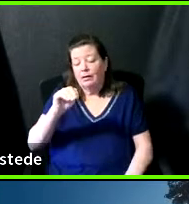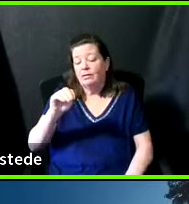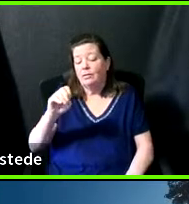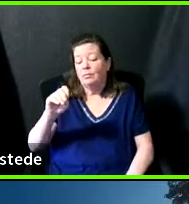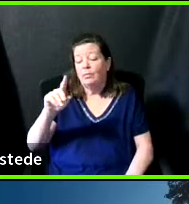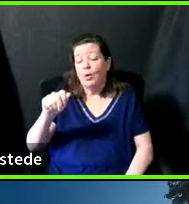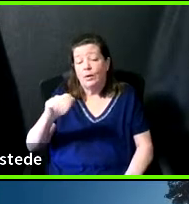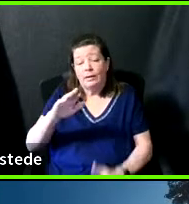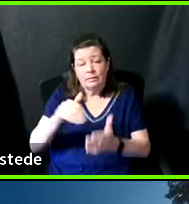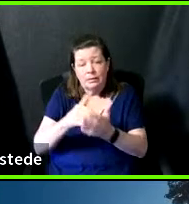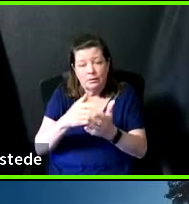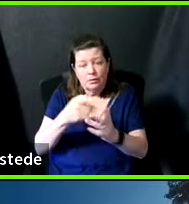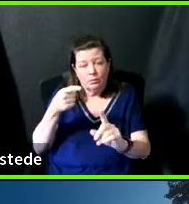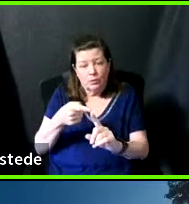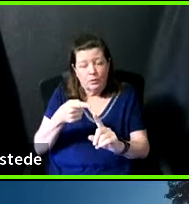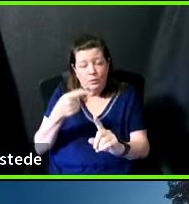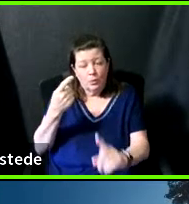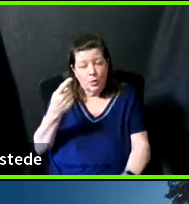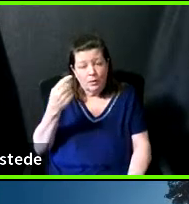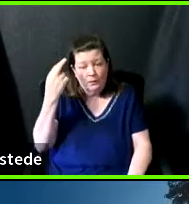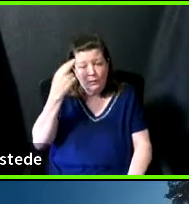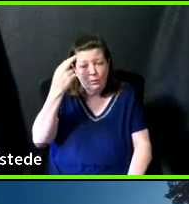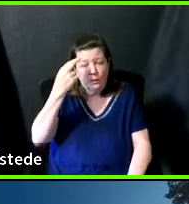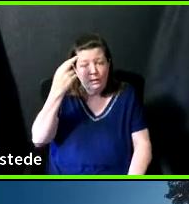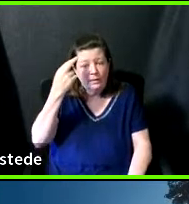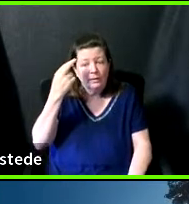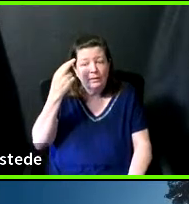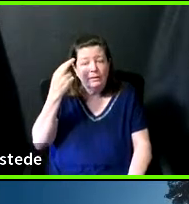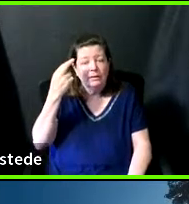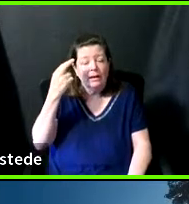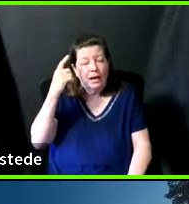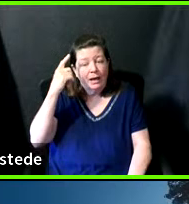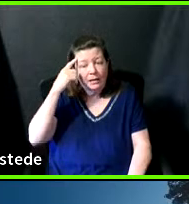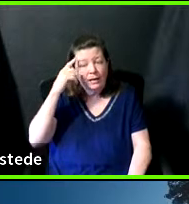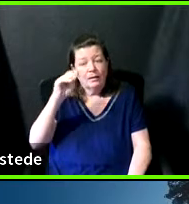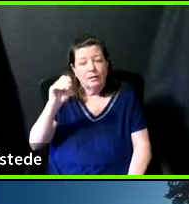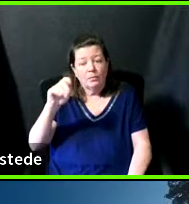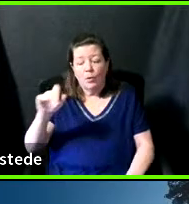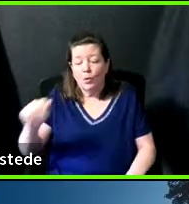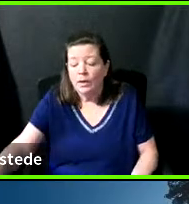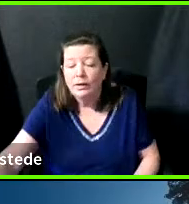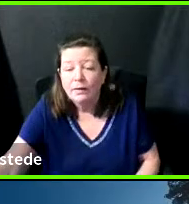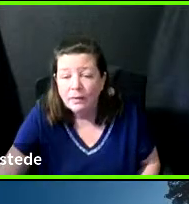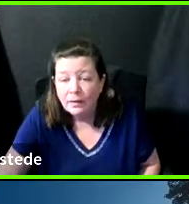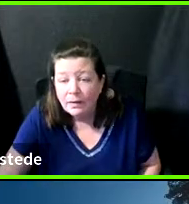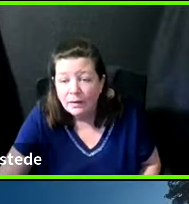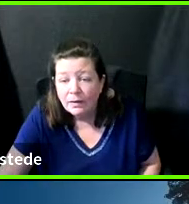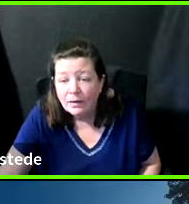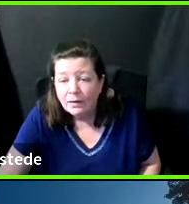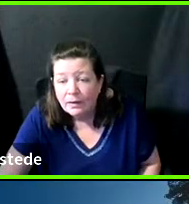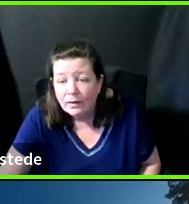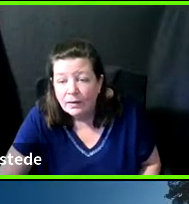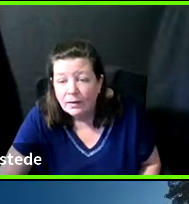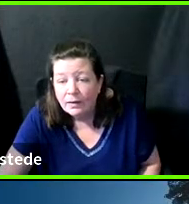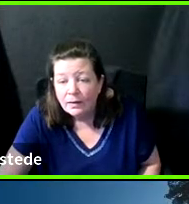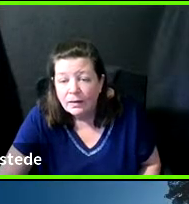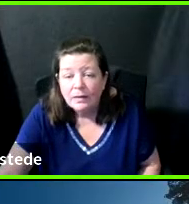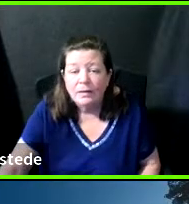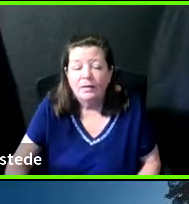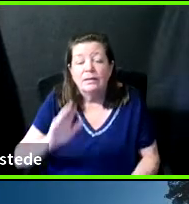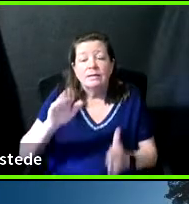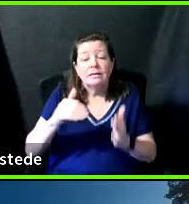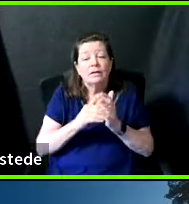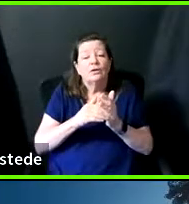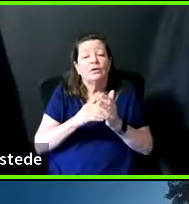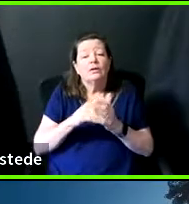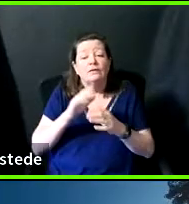I feel like one of the reasons why I find the Moda Center to kind of be centered around equity is that you don't